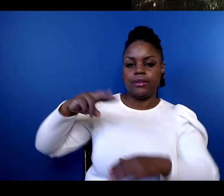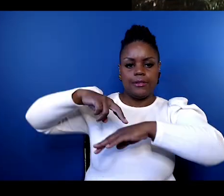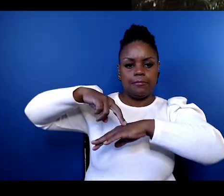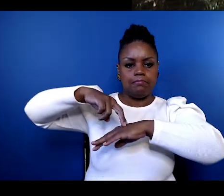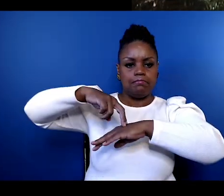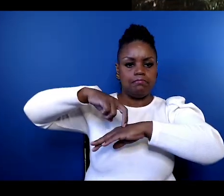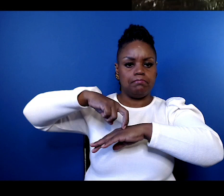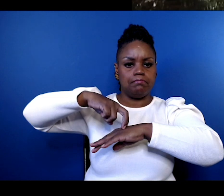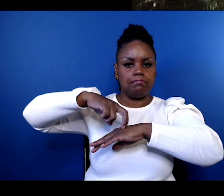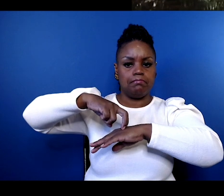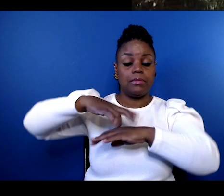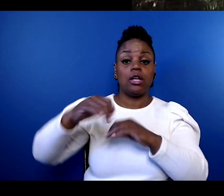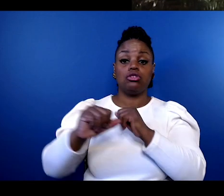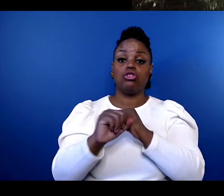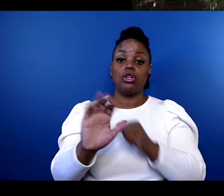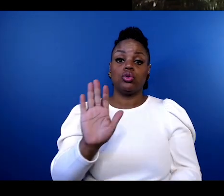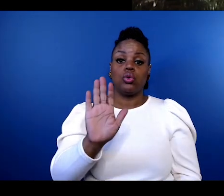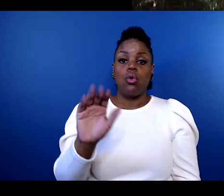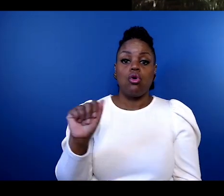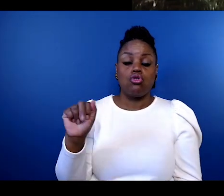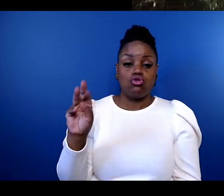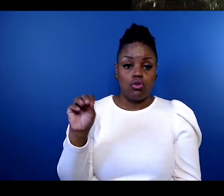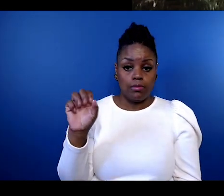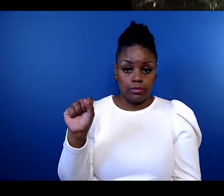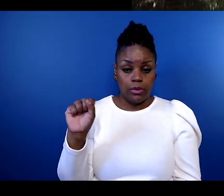Again, sending the chest up.